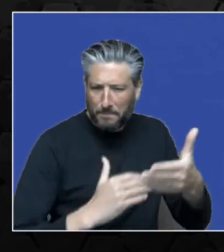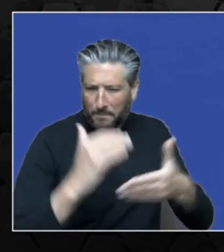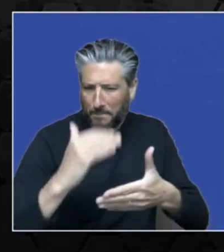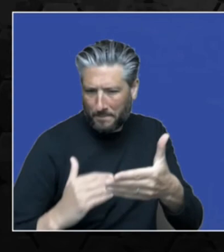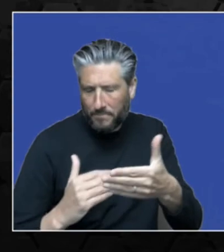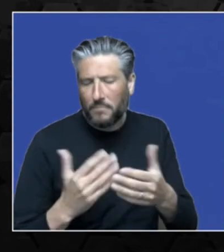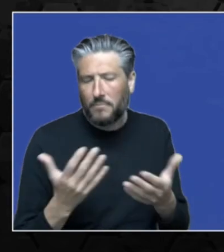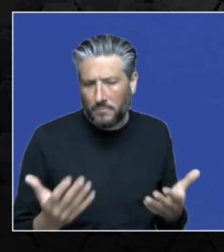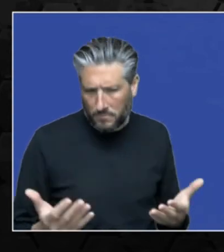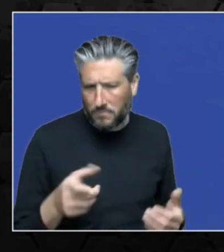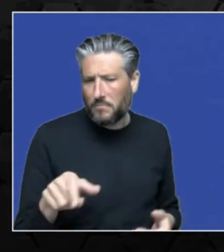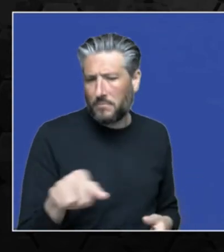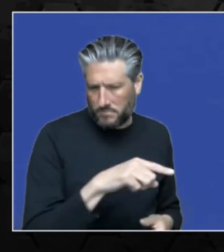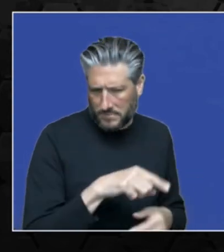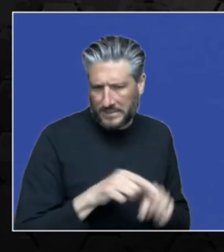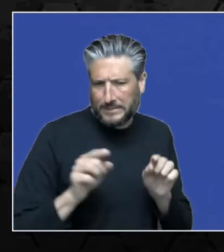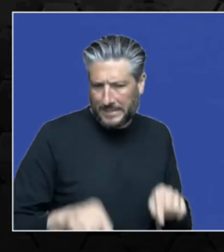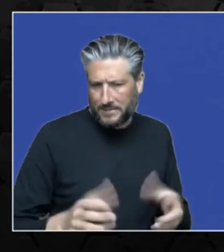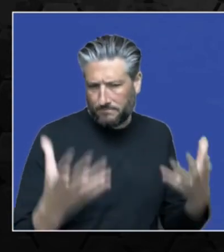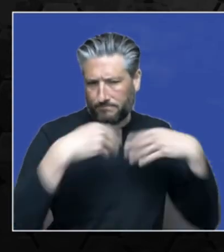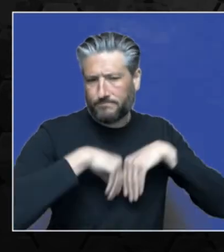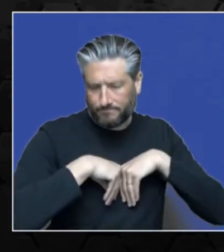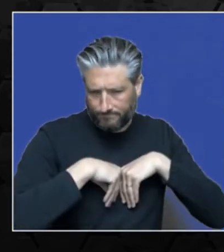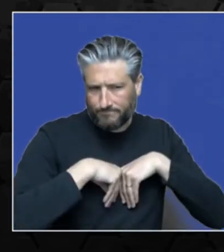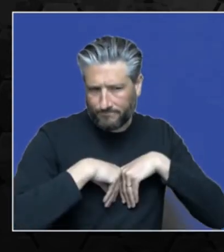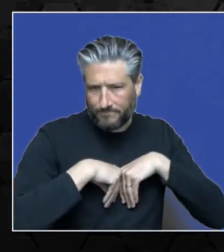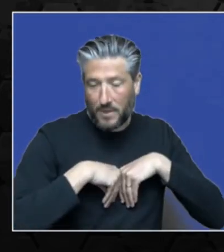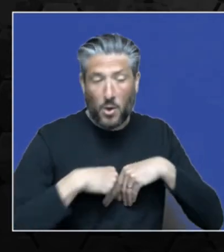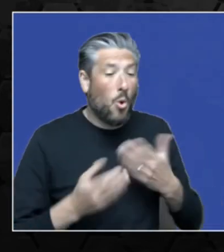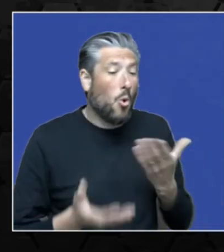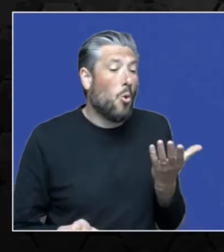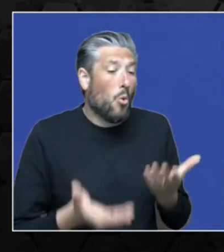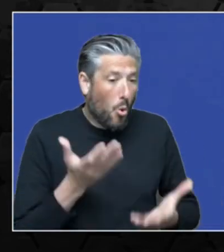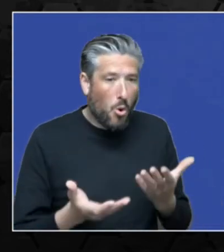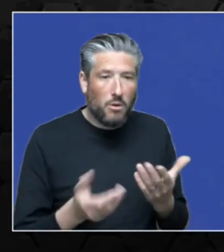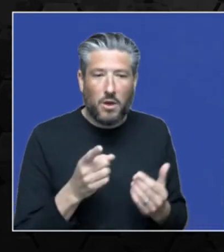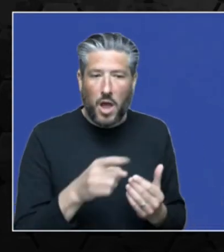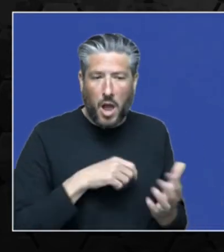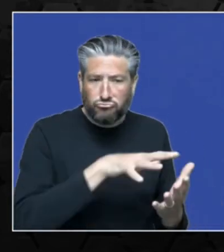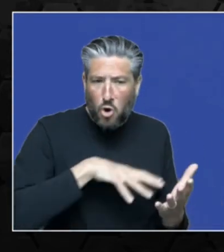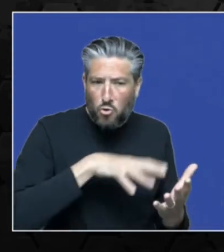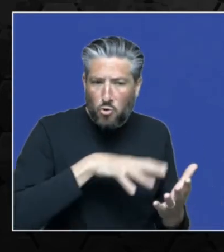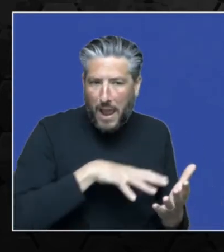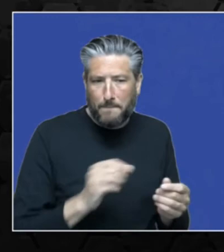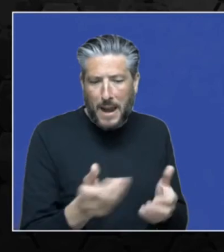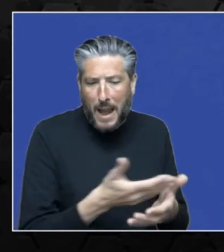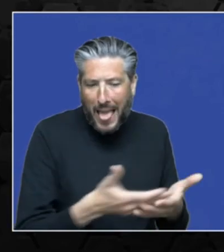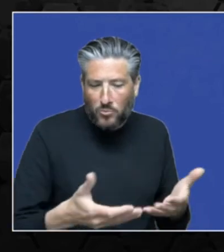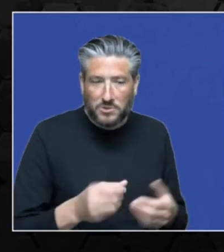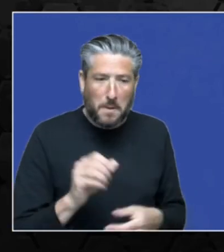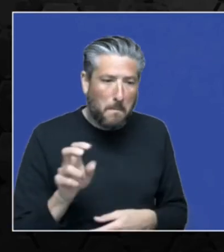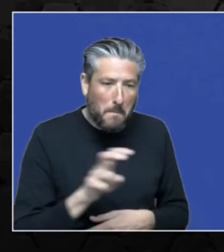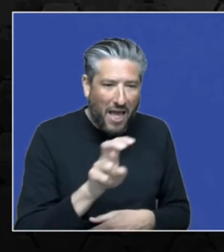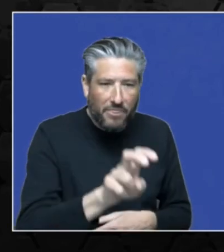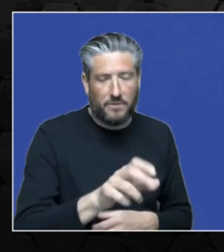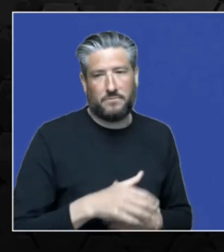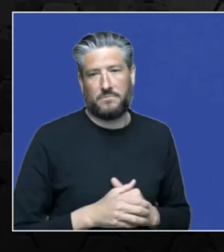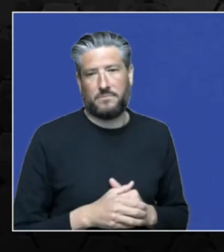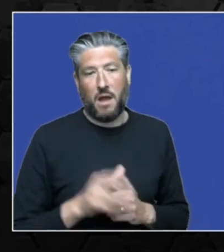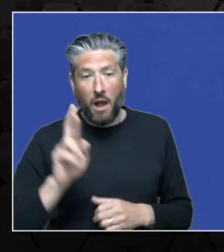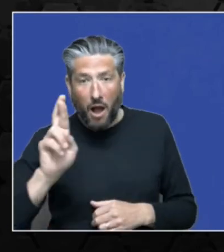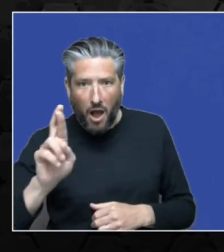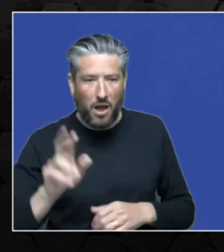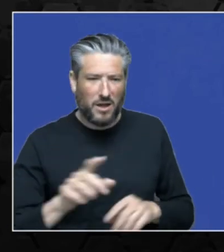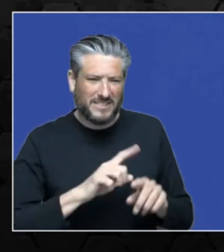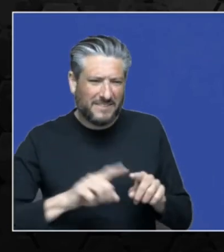just starting out, then programming language, very, very important. You can use Python, R, and you can also learn about